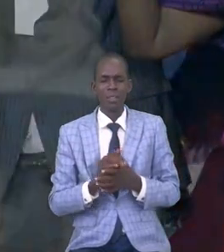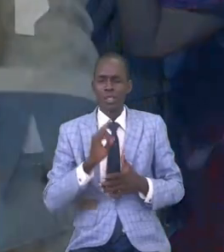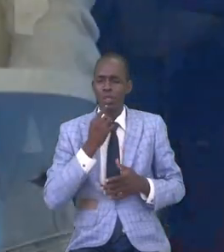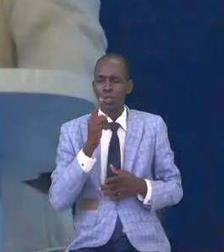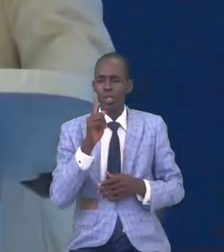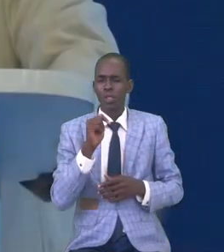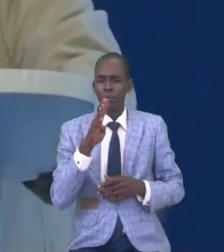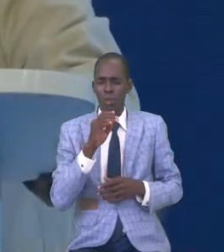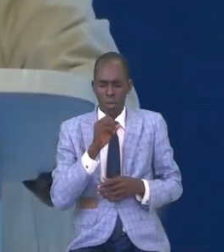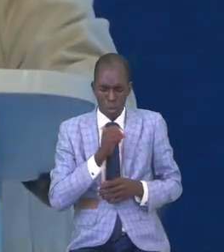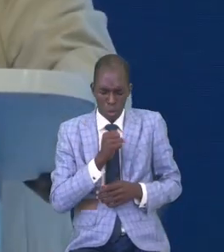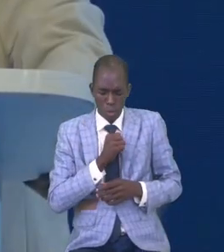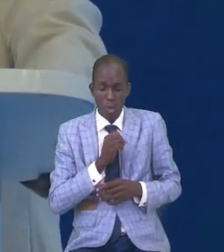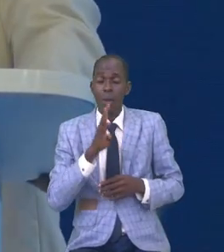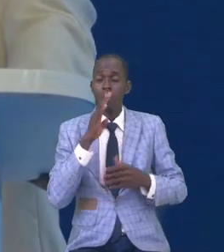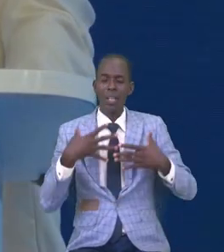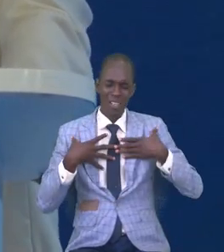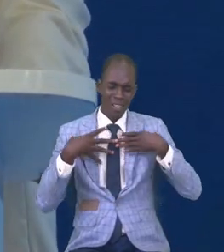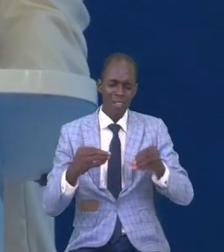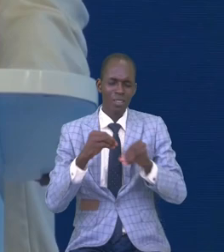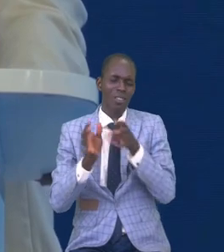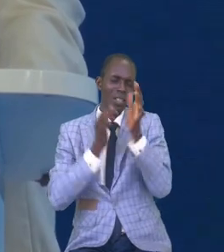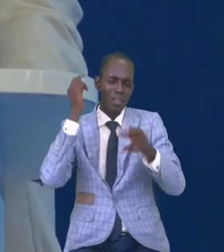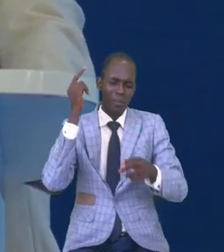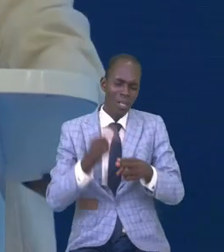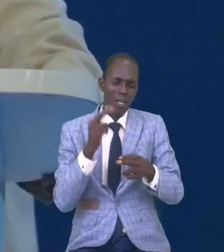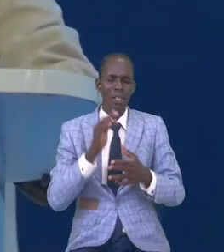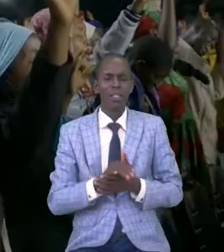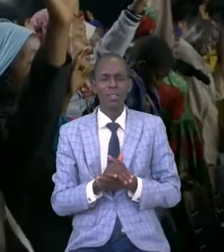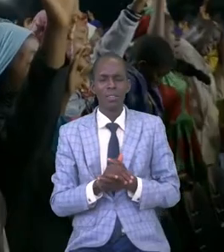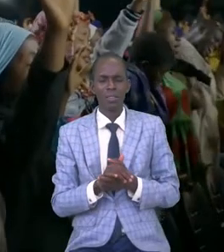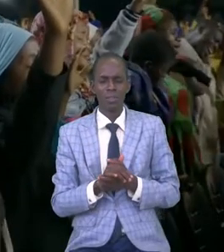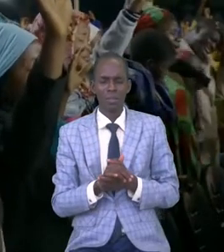Tuberculosis, be healed in Jesus' name.